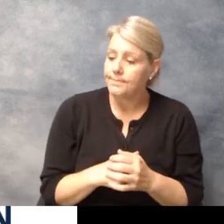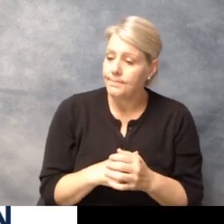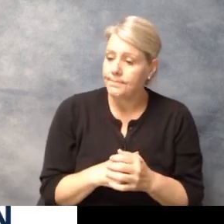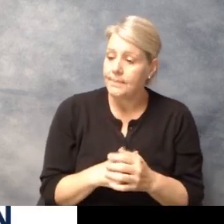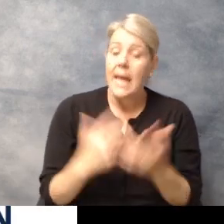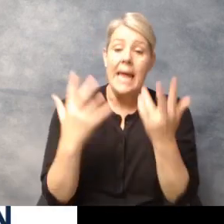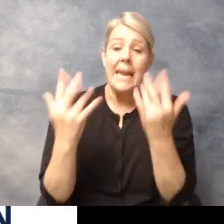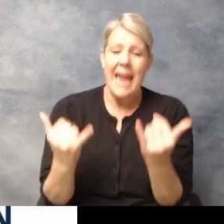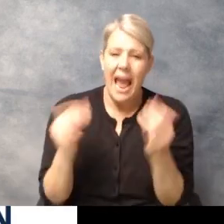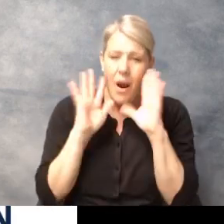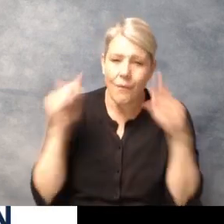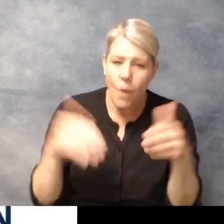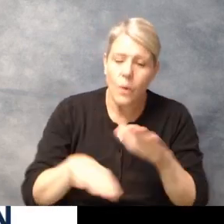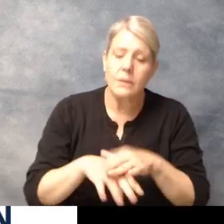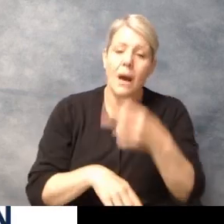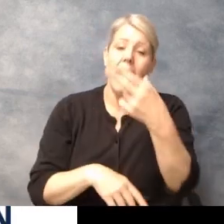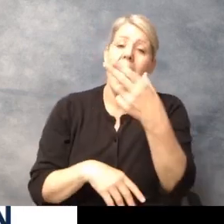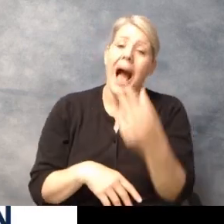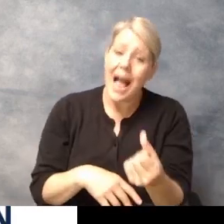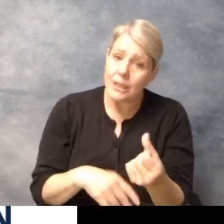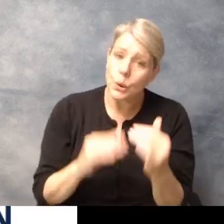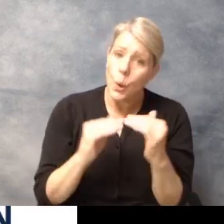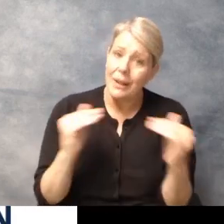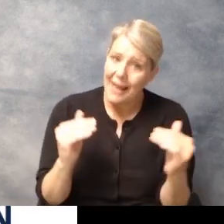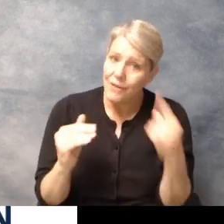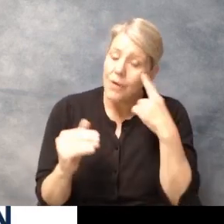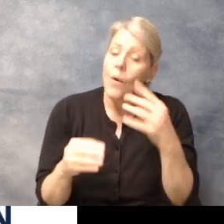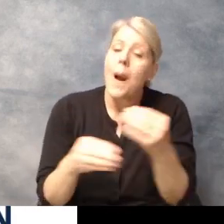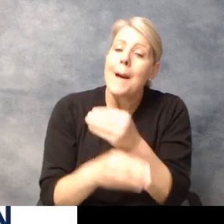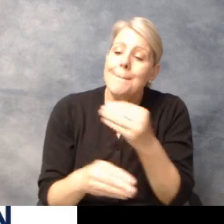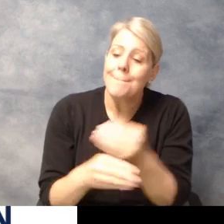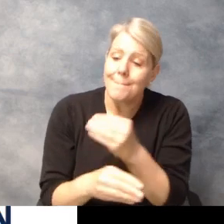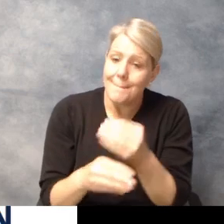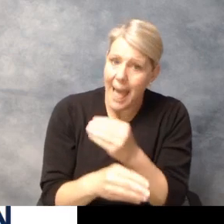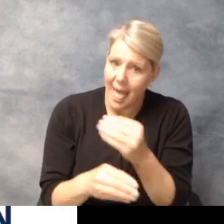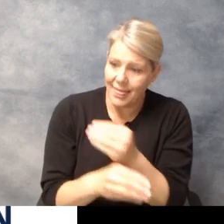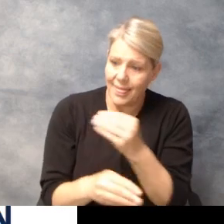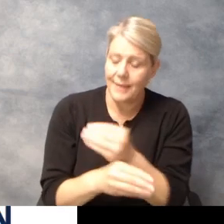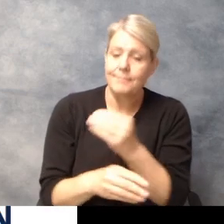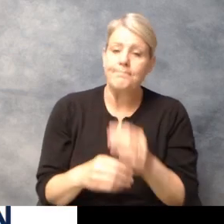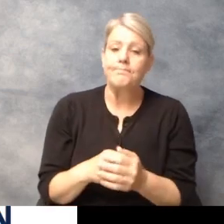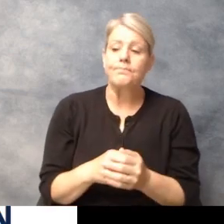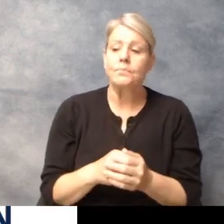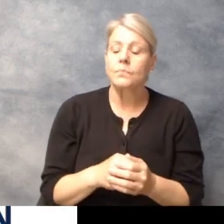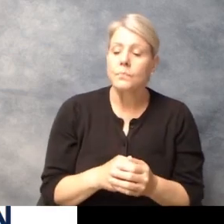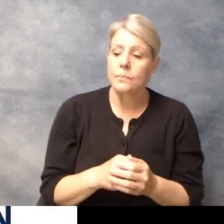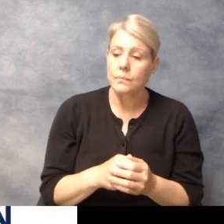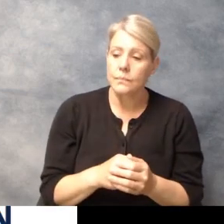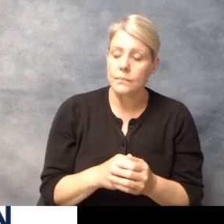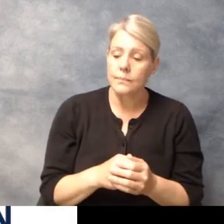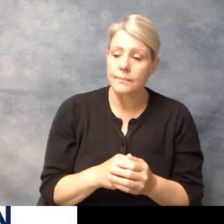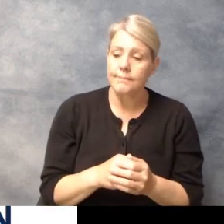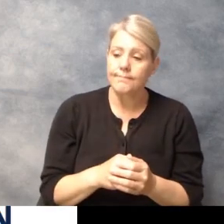Now let's look at high school level examples of math assessment questions and responses.